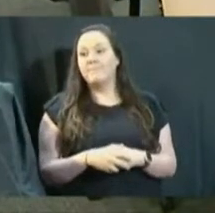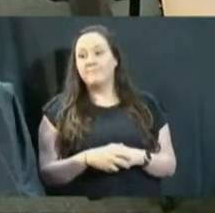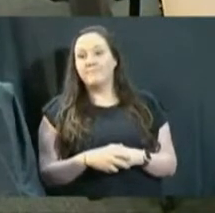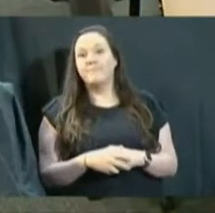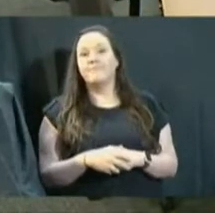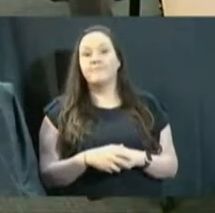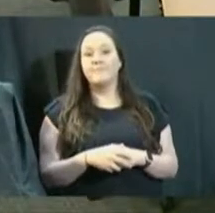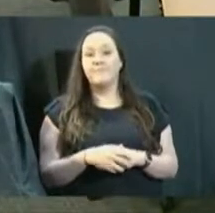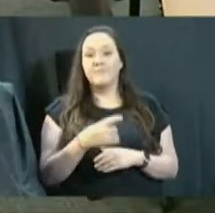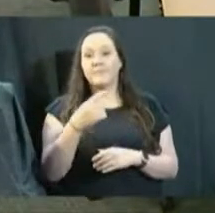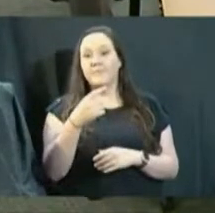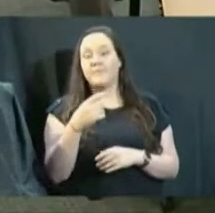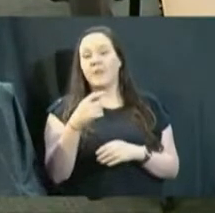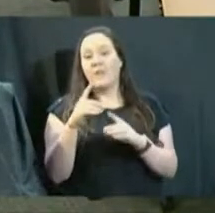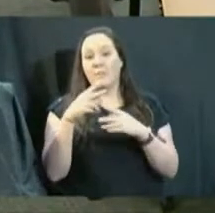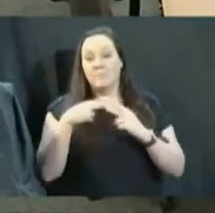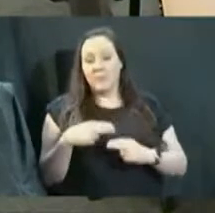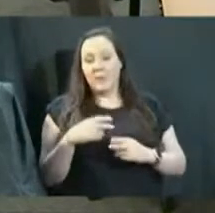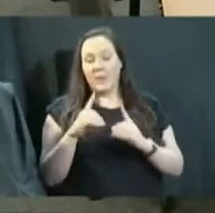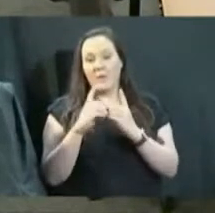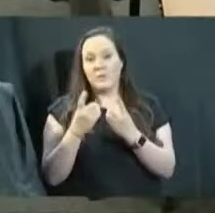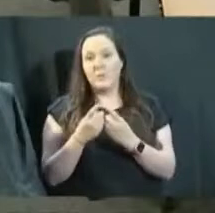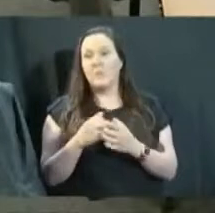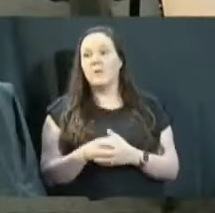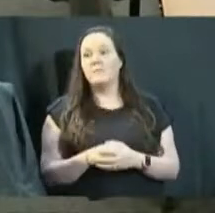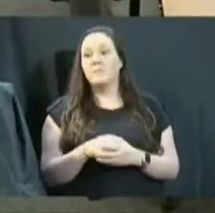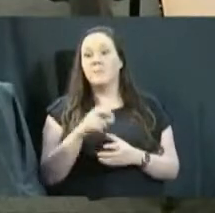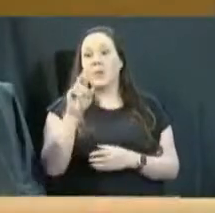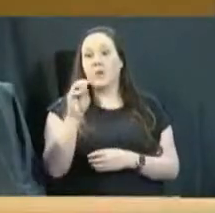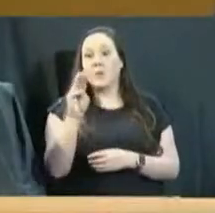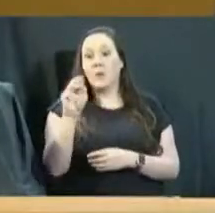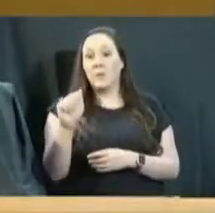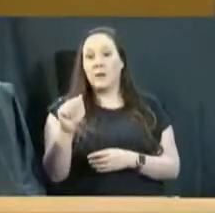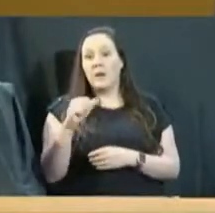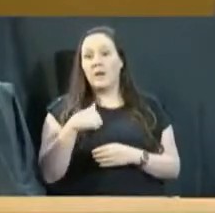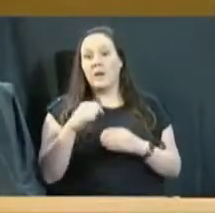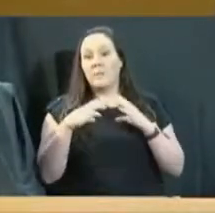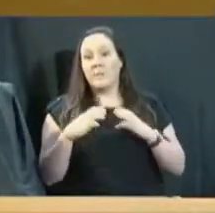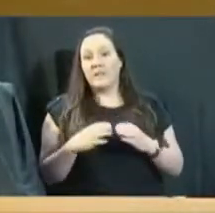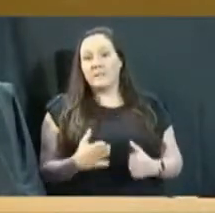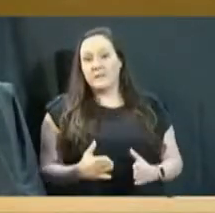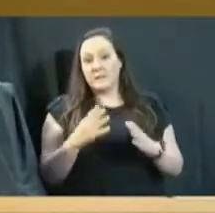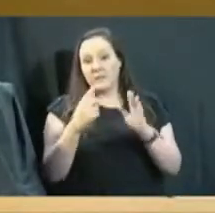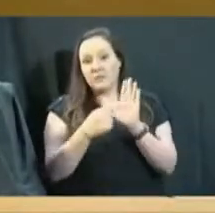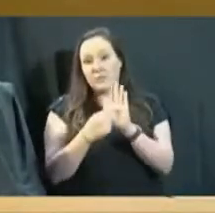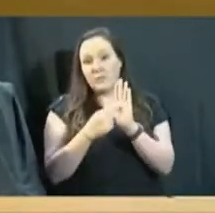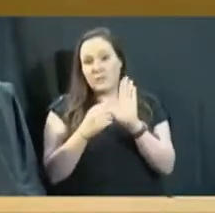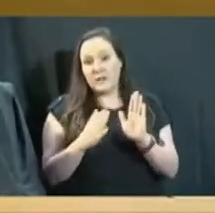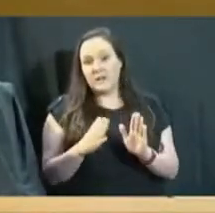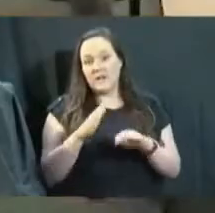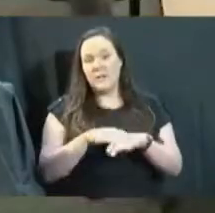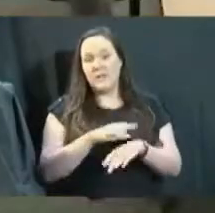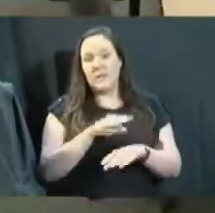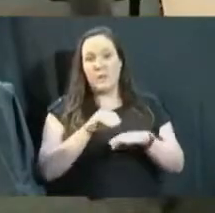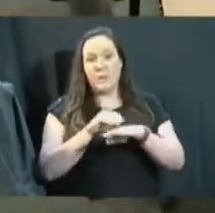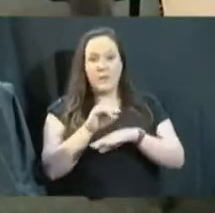Melinda Goodman with the Health Department. I'm Ani Roma. I'm the citizen representative on the board, advisory